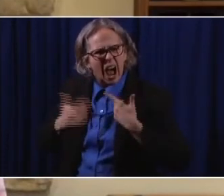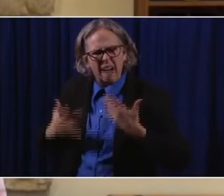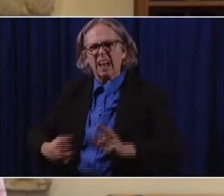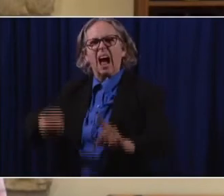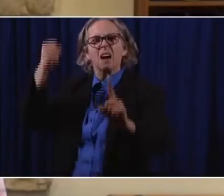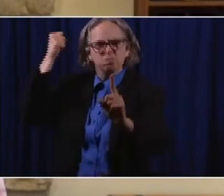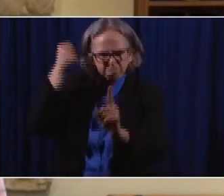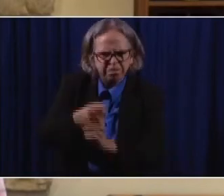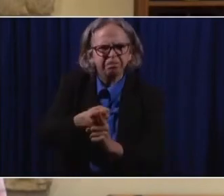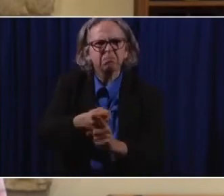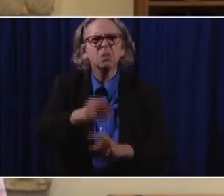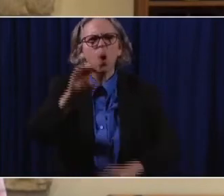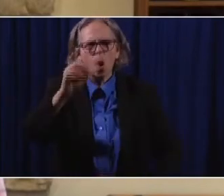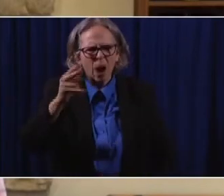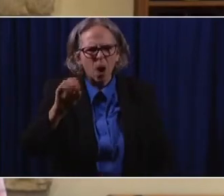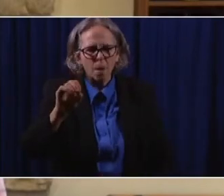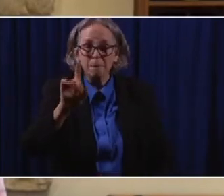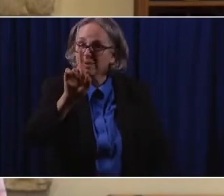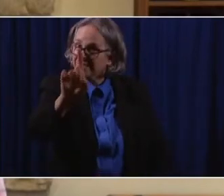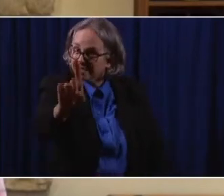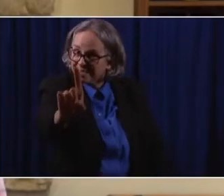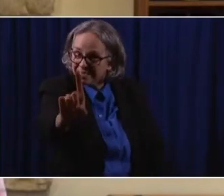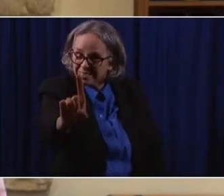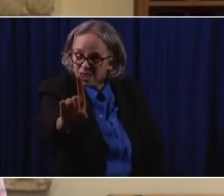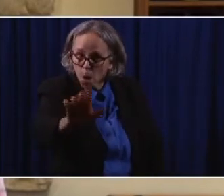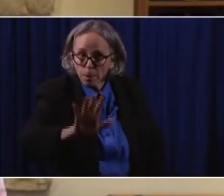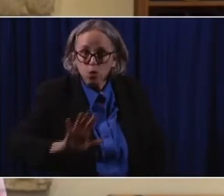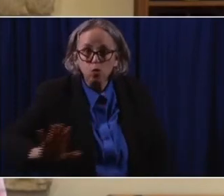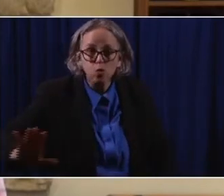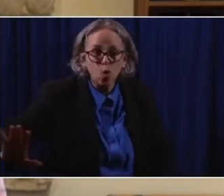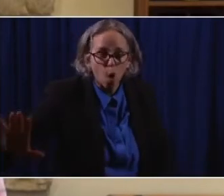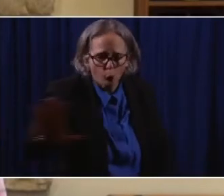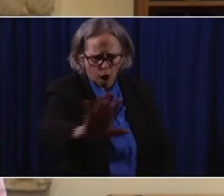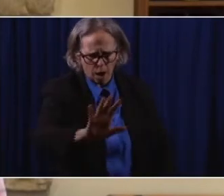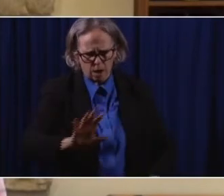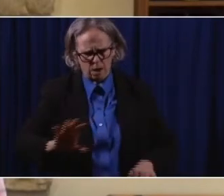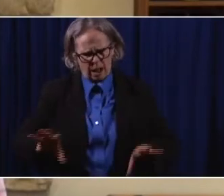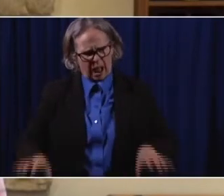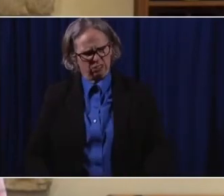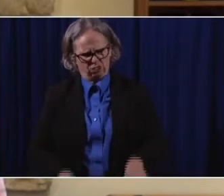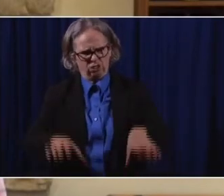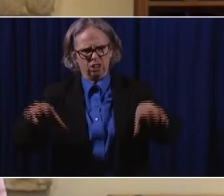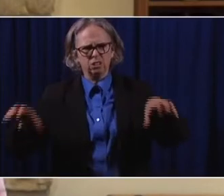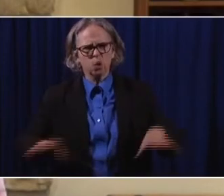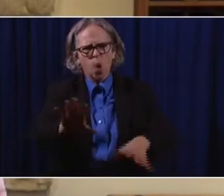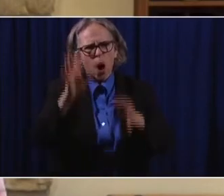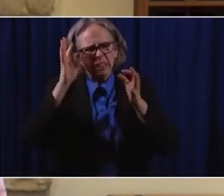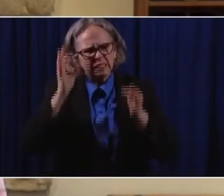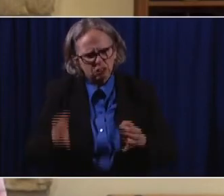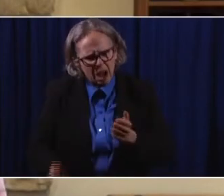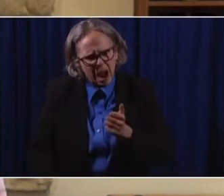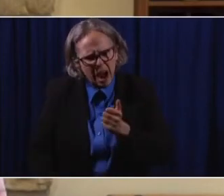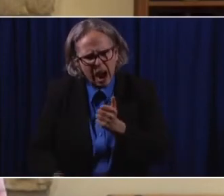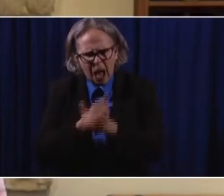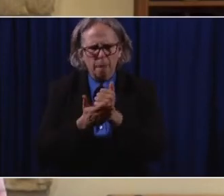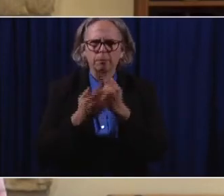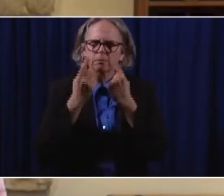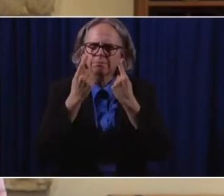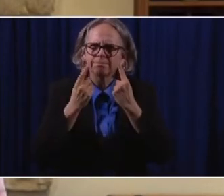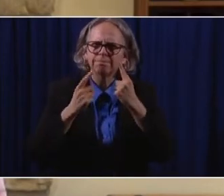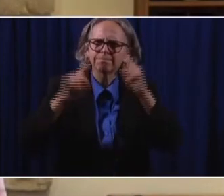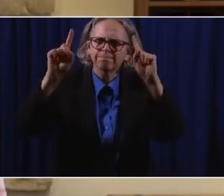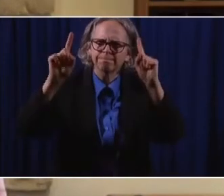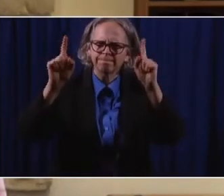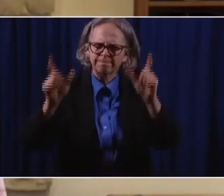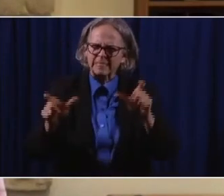what you have done, we've gotten to where we are today, and we're in better shape than we would have been if you hadn't made